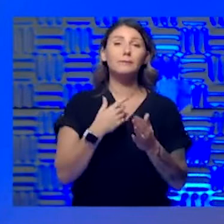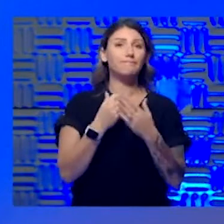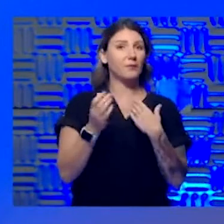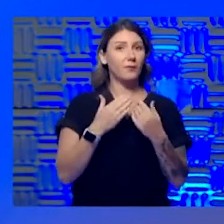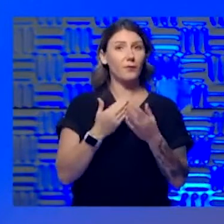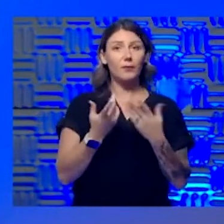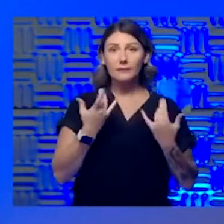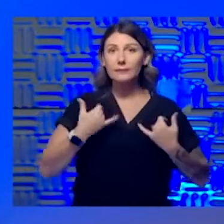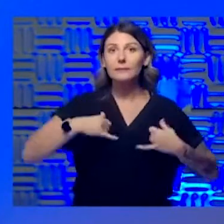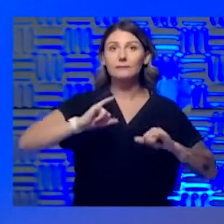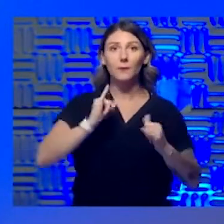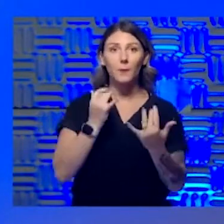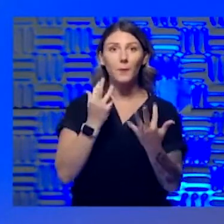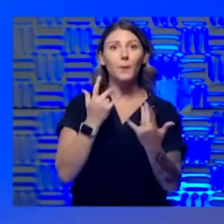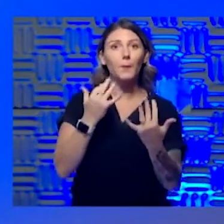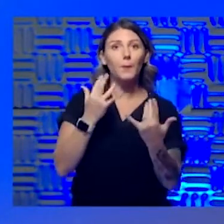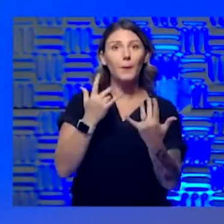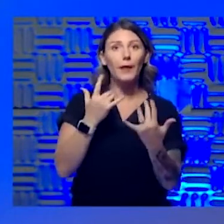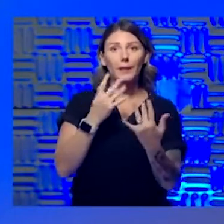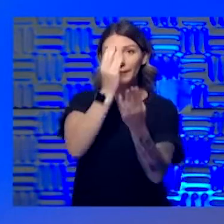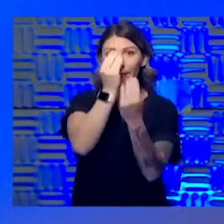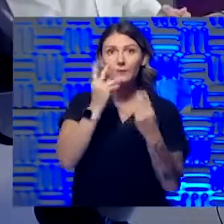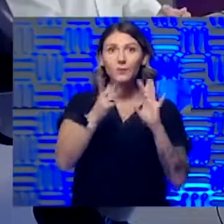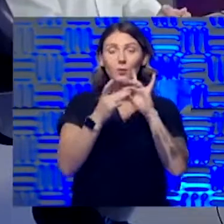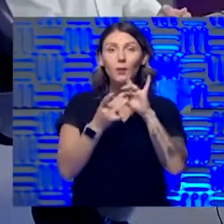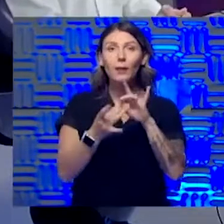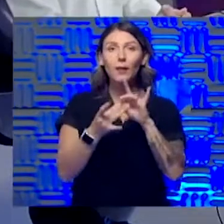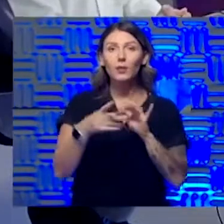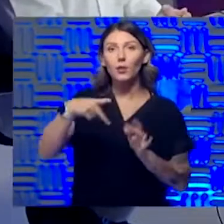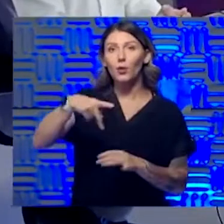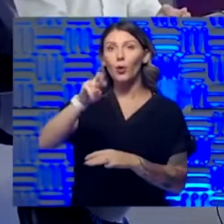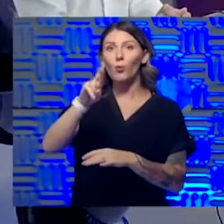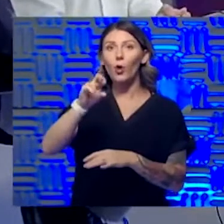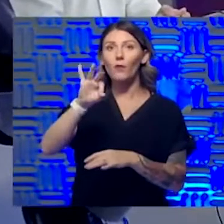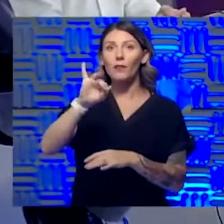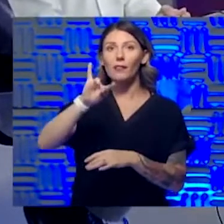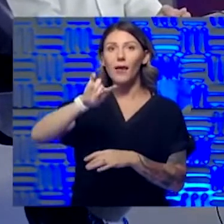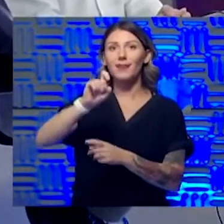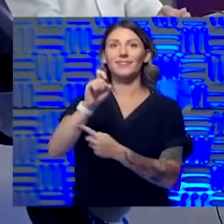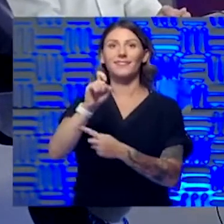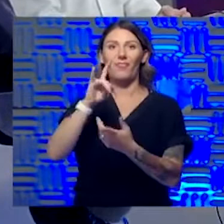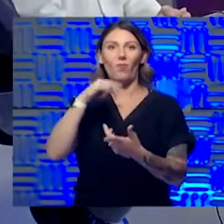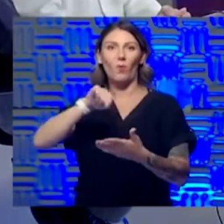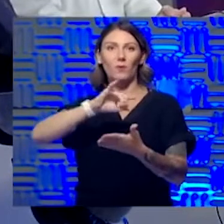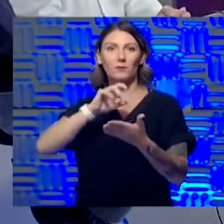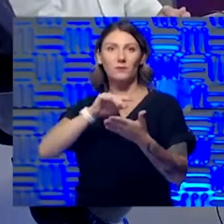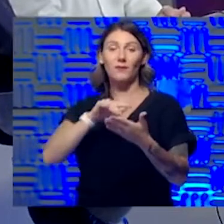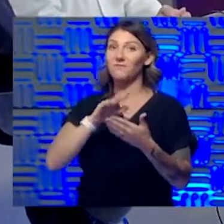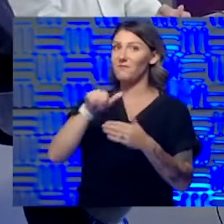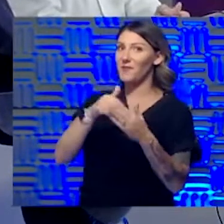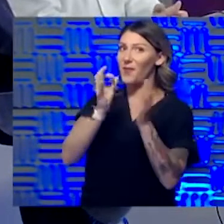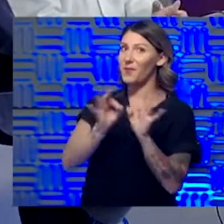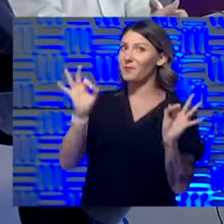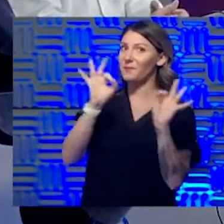are waiting for the data to come out on the prophylaxis studies. Yeah, all important stuff. All right, I'm going to pause for just a moment to see if there's